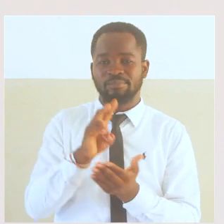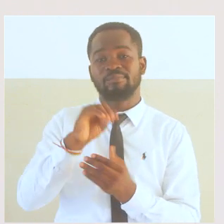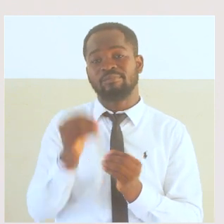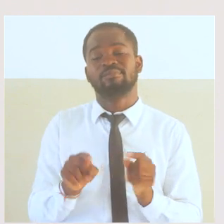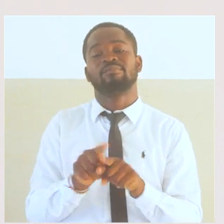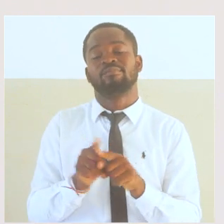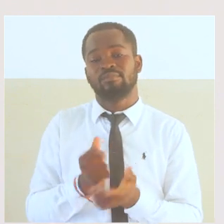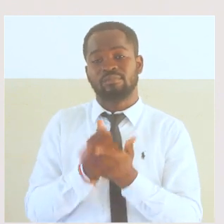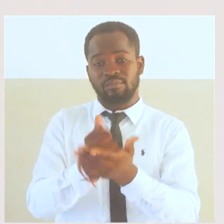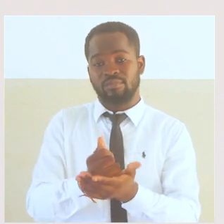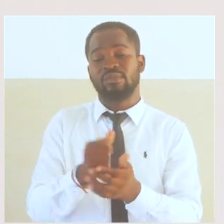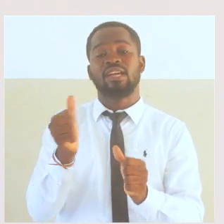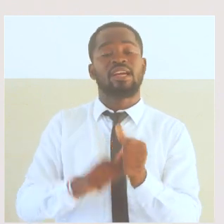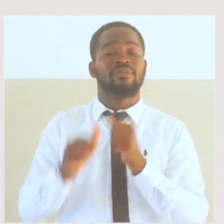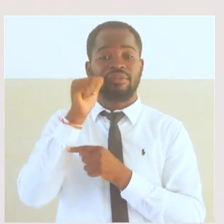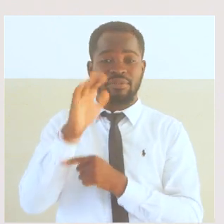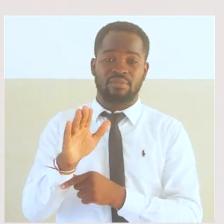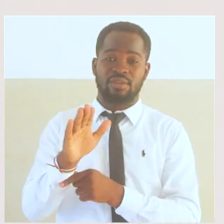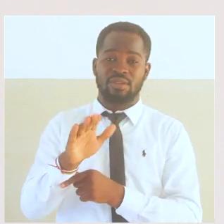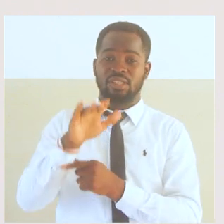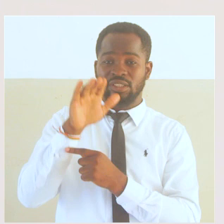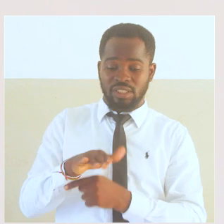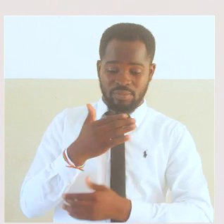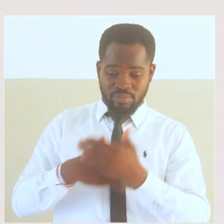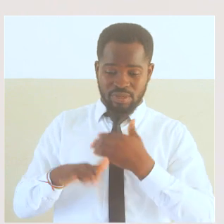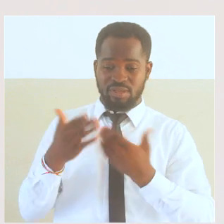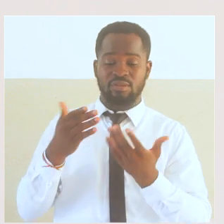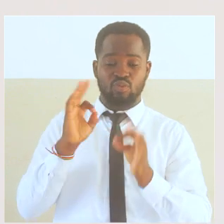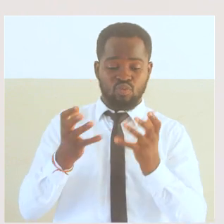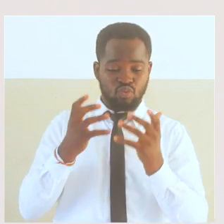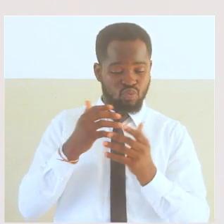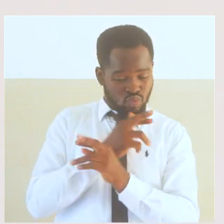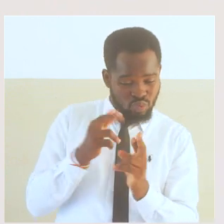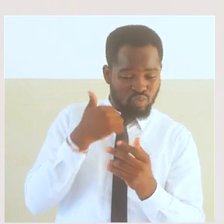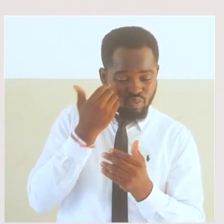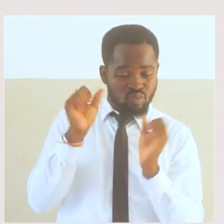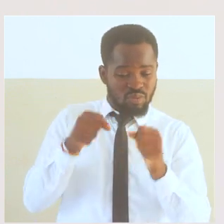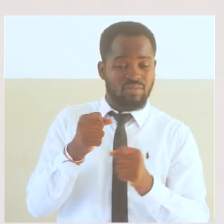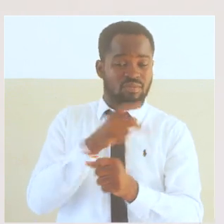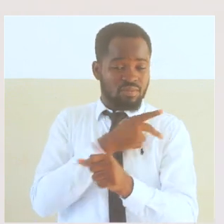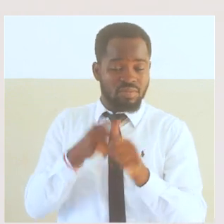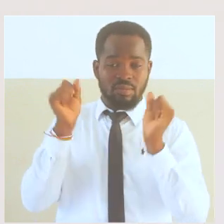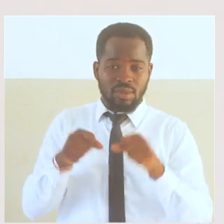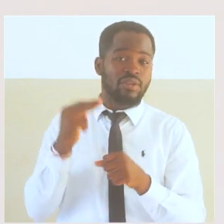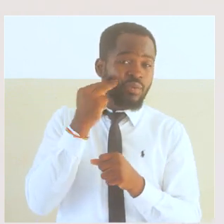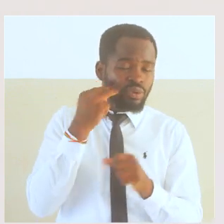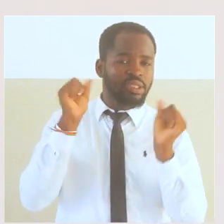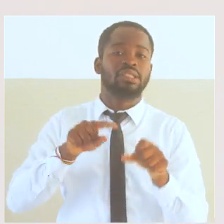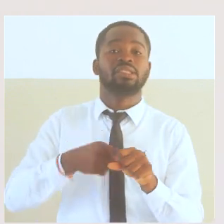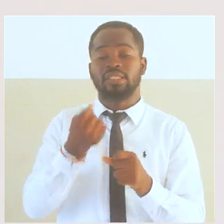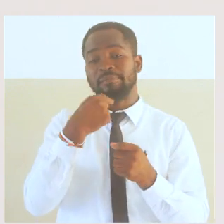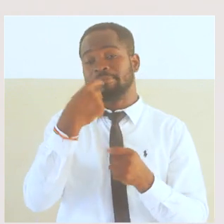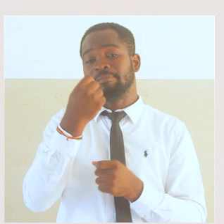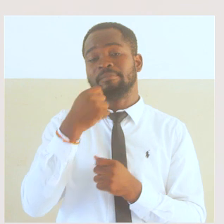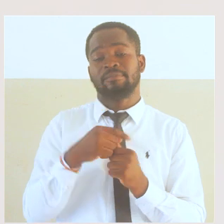get pregnant. So you have to start taking folic acid, because you never know when you'll be pregnant. Even married people, can bear with me. They don't